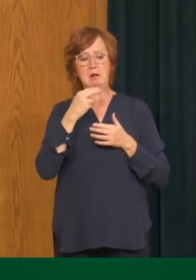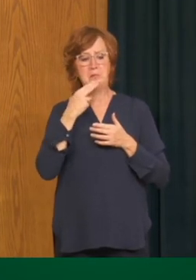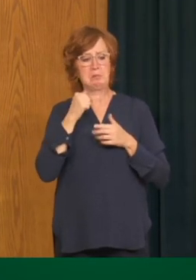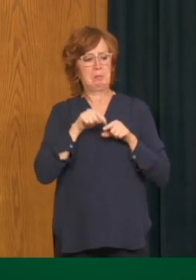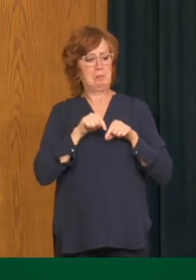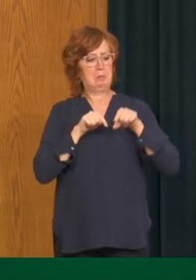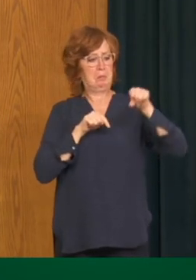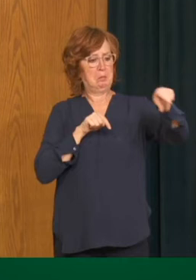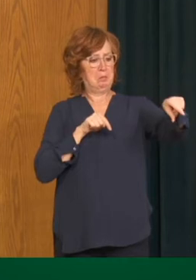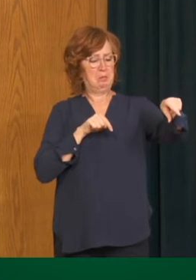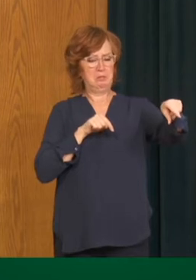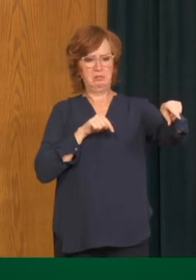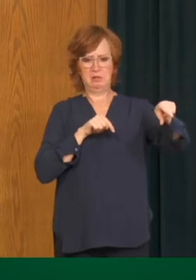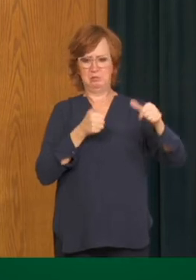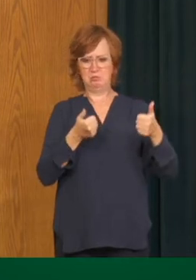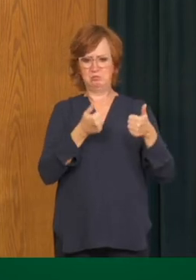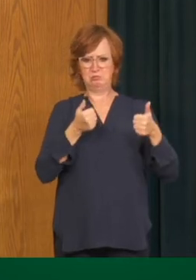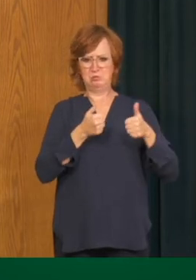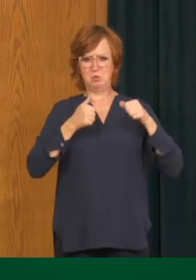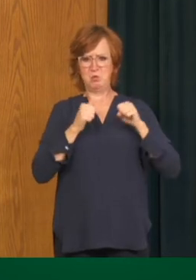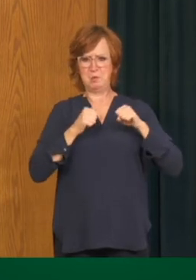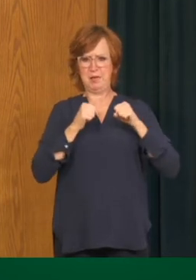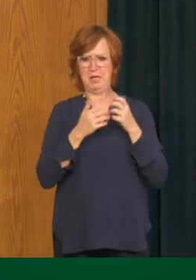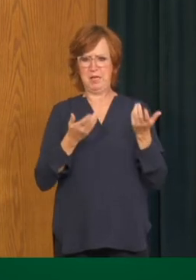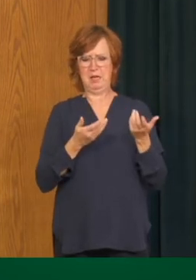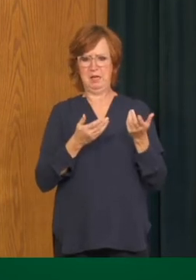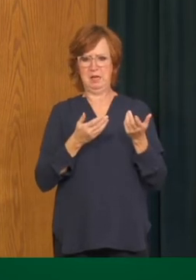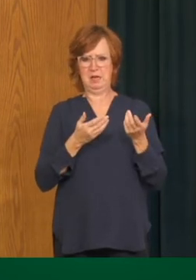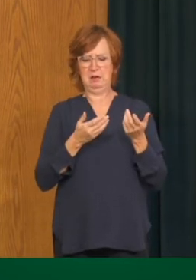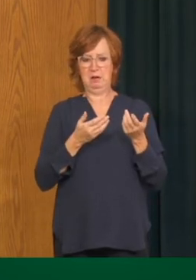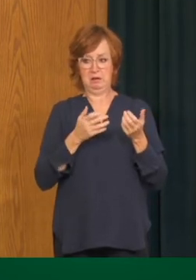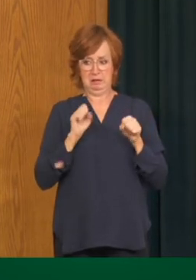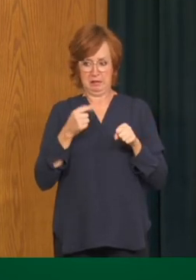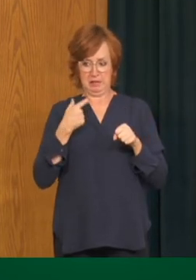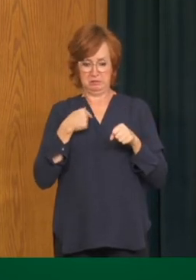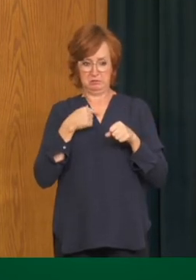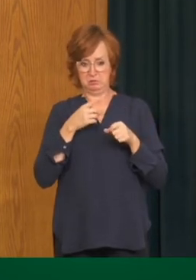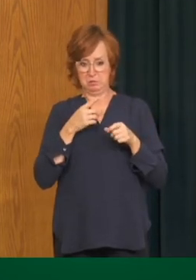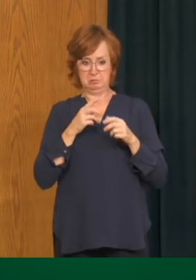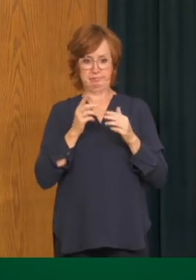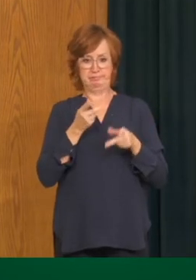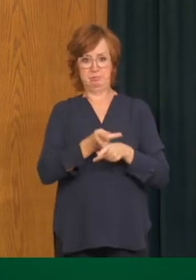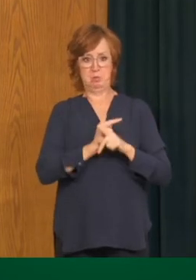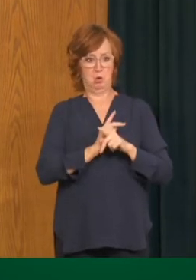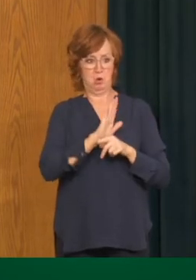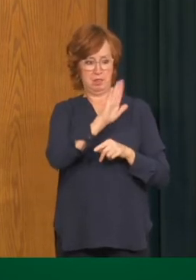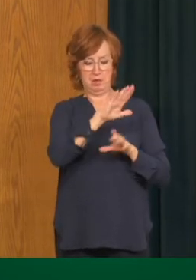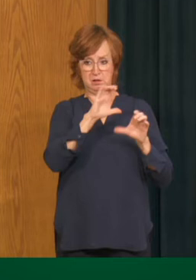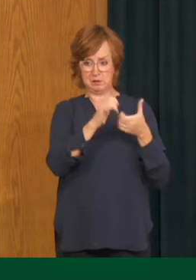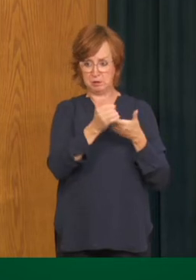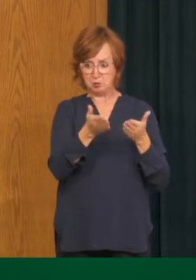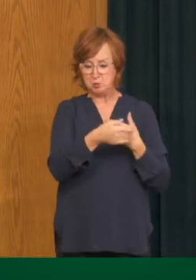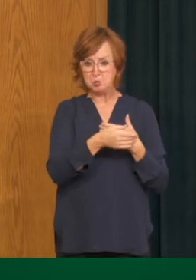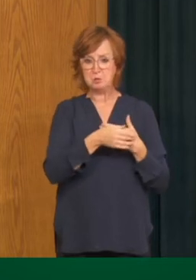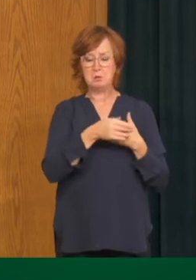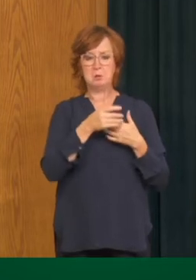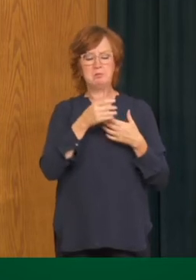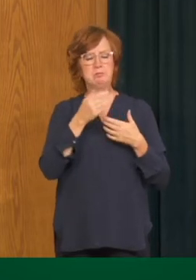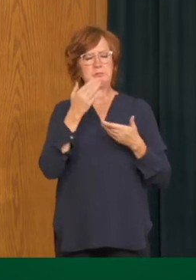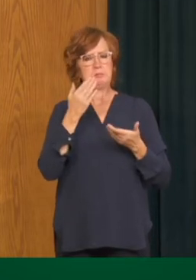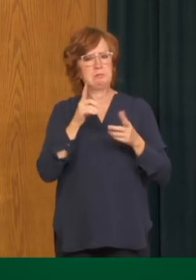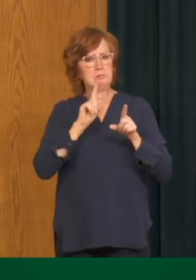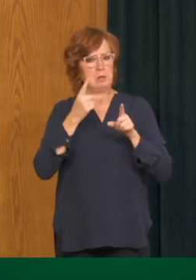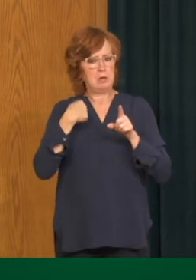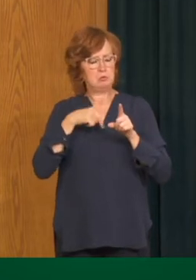have here. There may be some unique situations, not unique, but maybe some specific situations